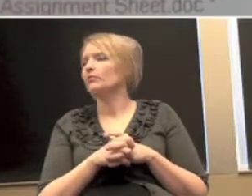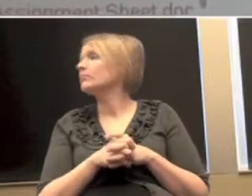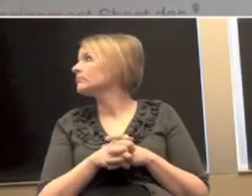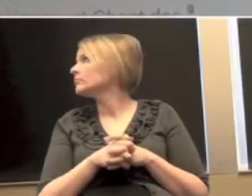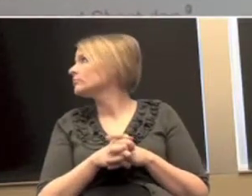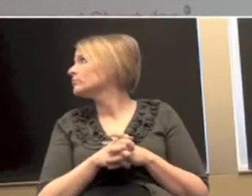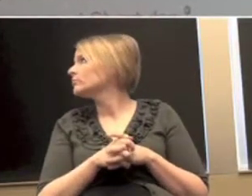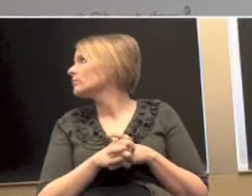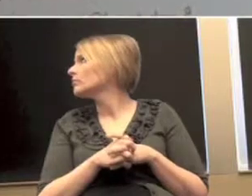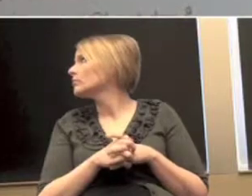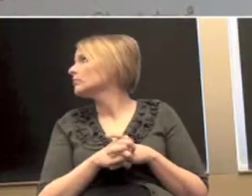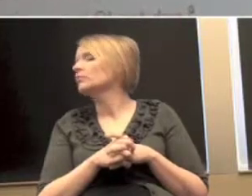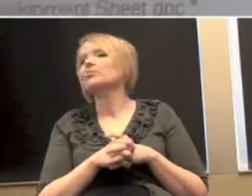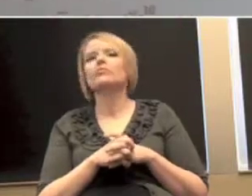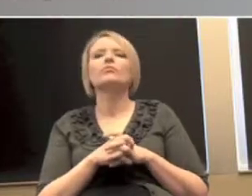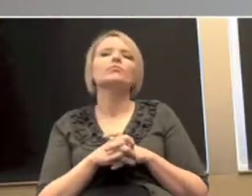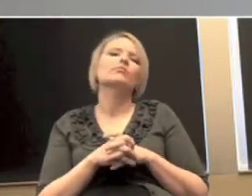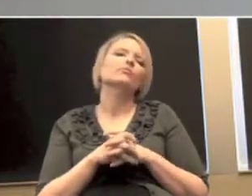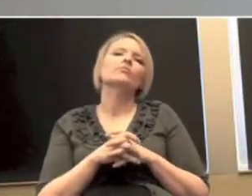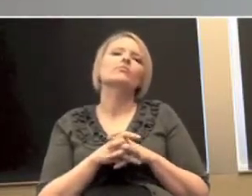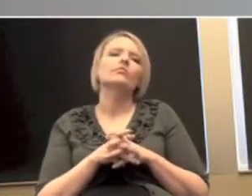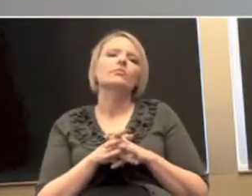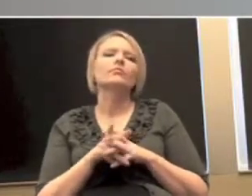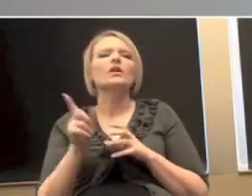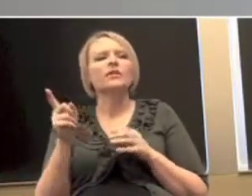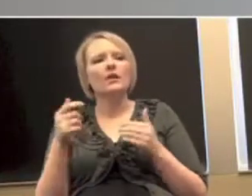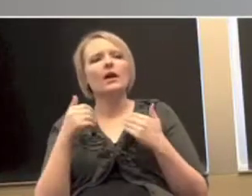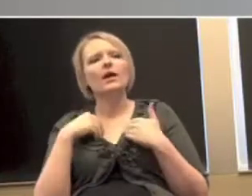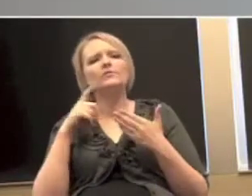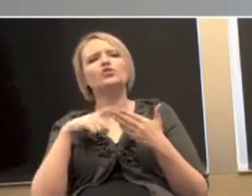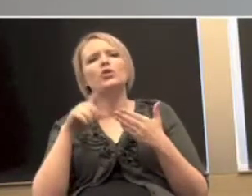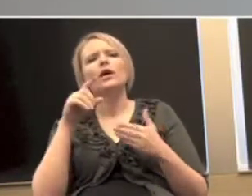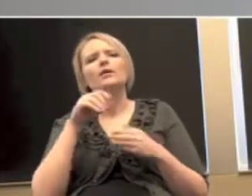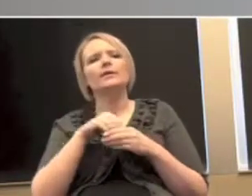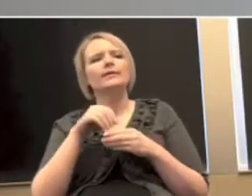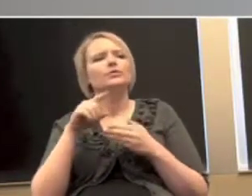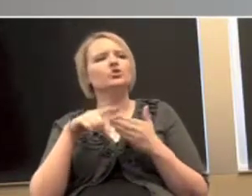I think they've got a check-in, check-out, if I'm not mistaken.